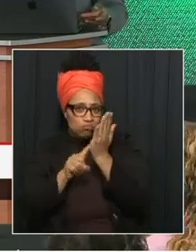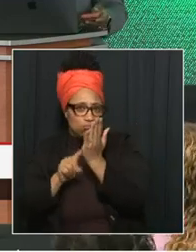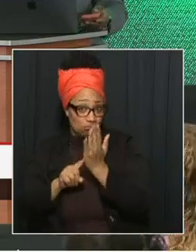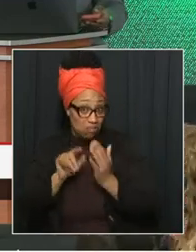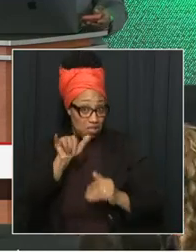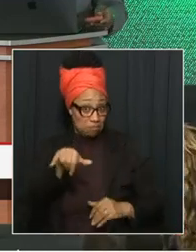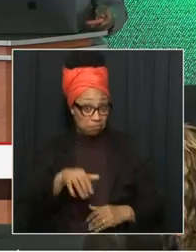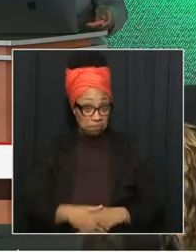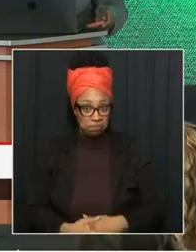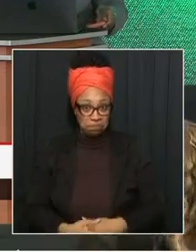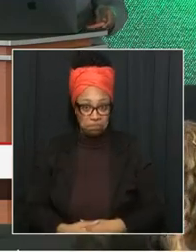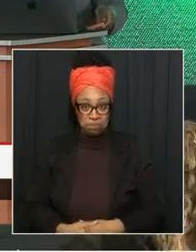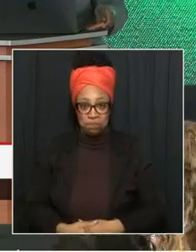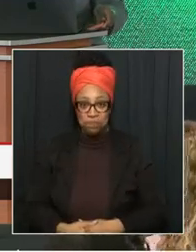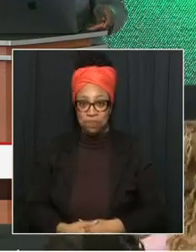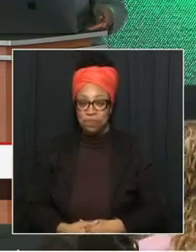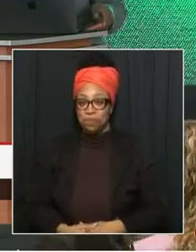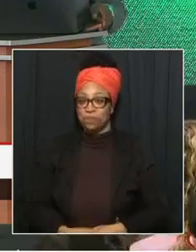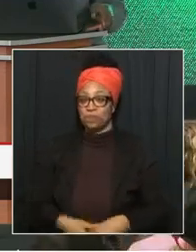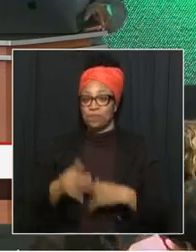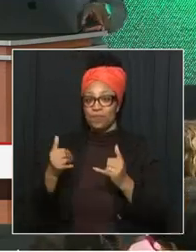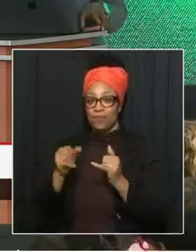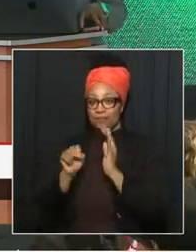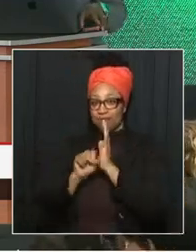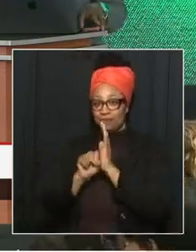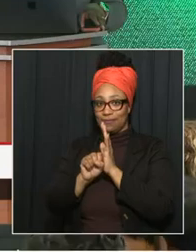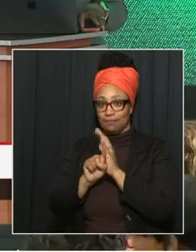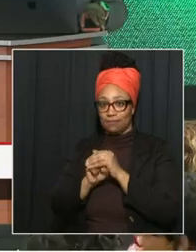Great, thank you. We're going to go to Ms. Pat here at Hattie Homes.